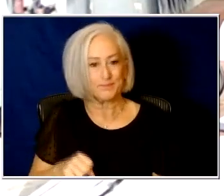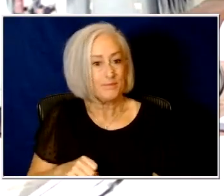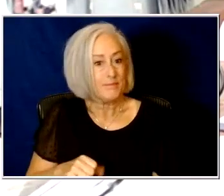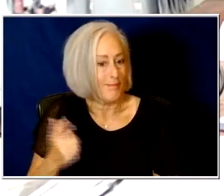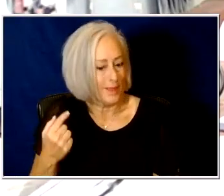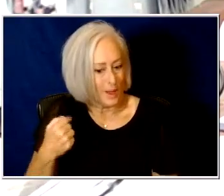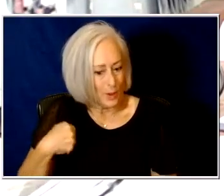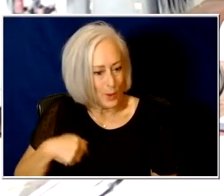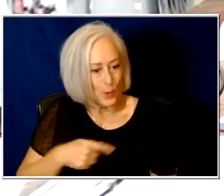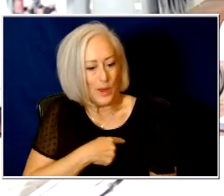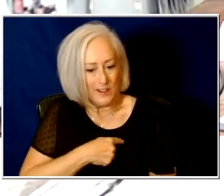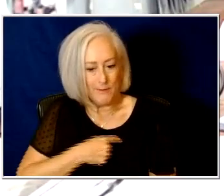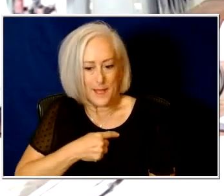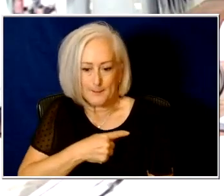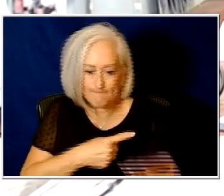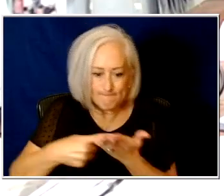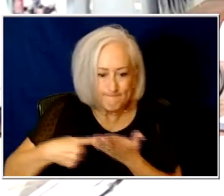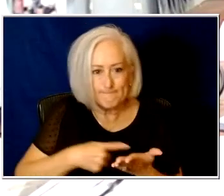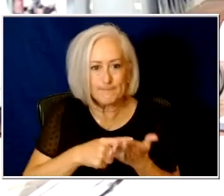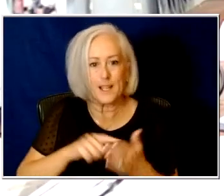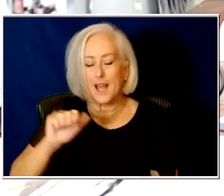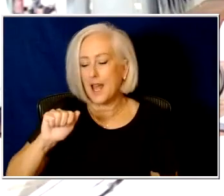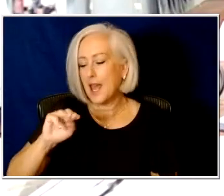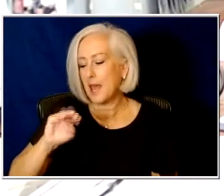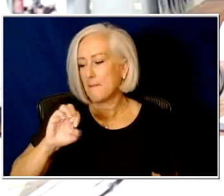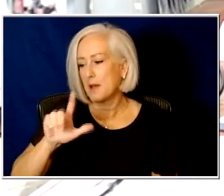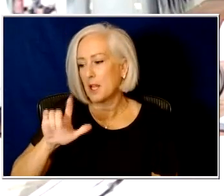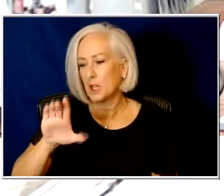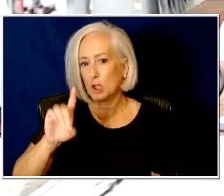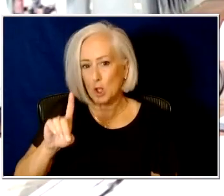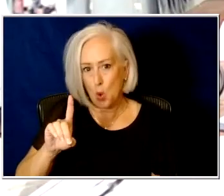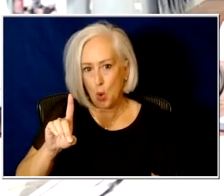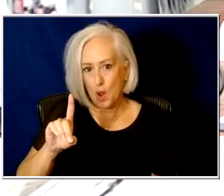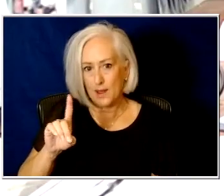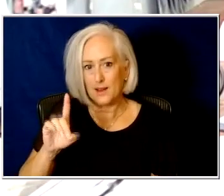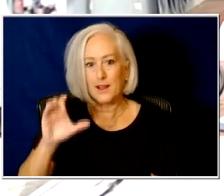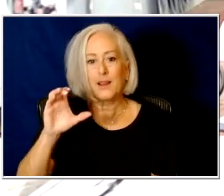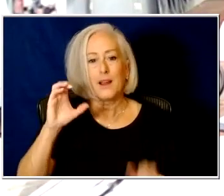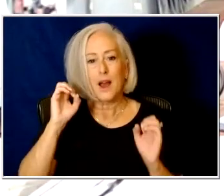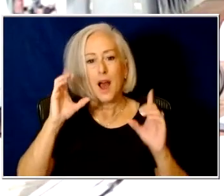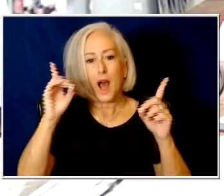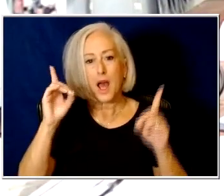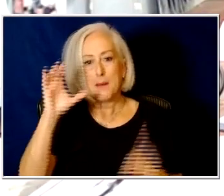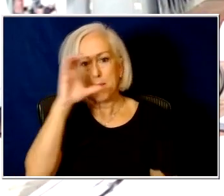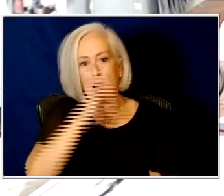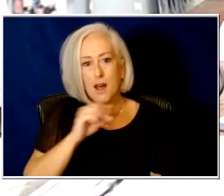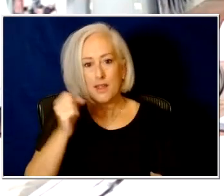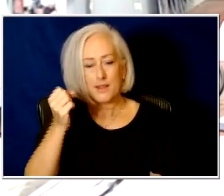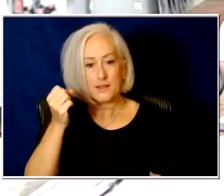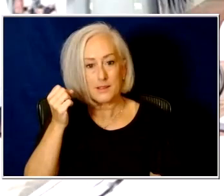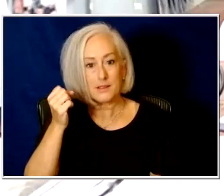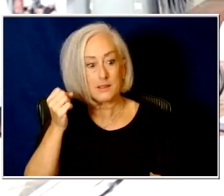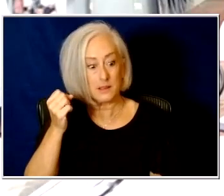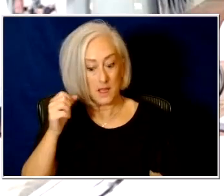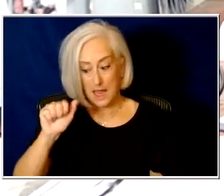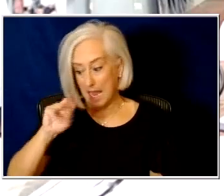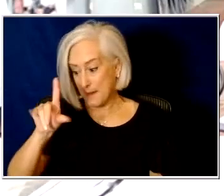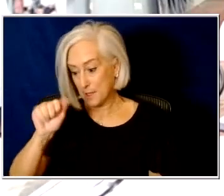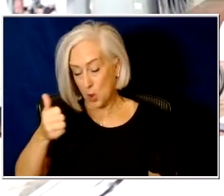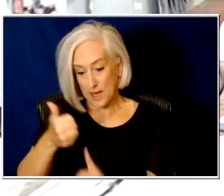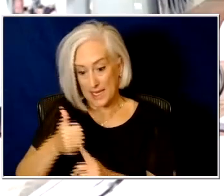been debating what's called the amyloid hypothesis for decades. And, does amyloid cause the disease? Is it